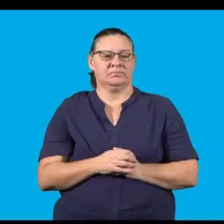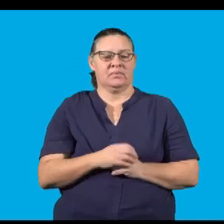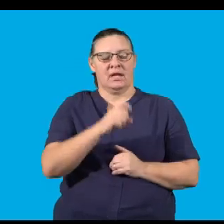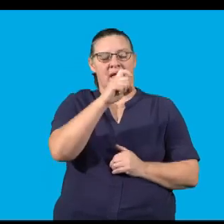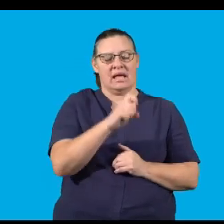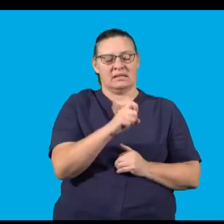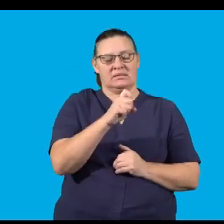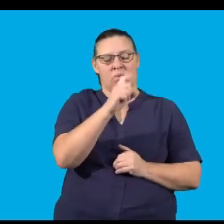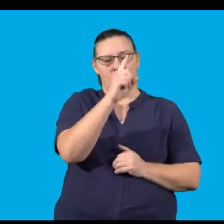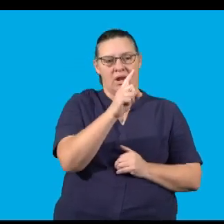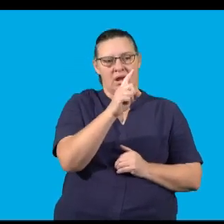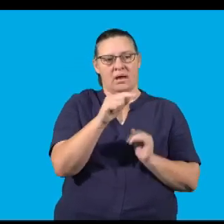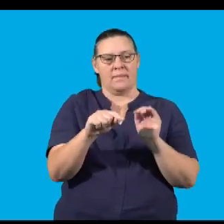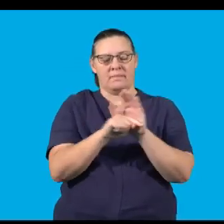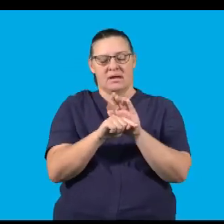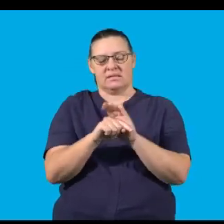x1